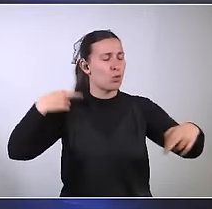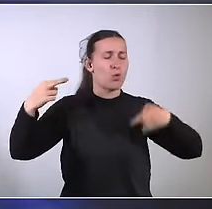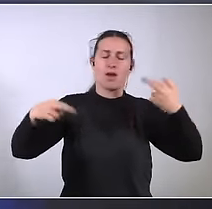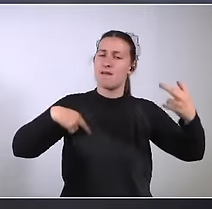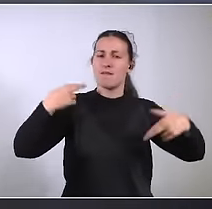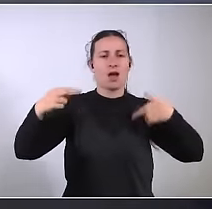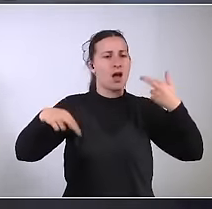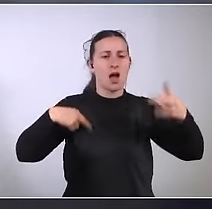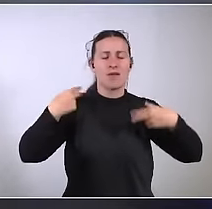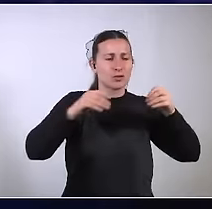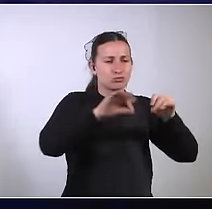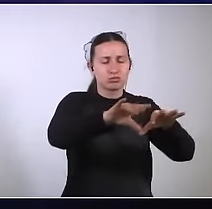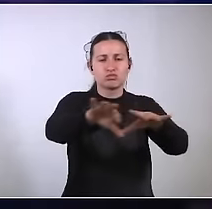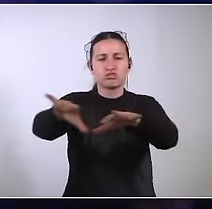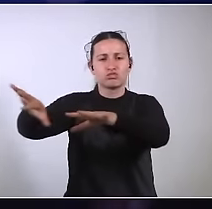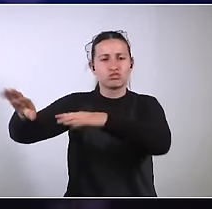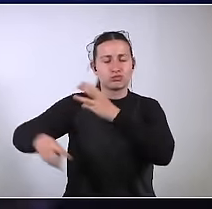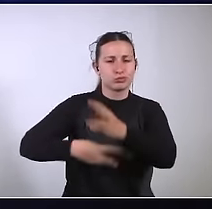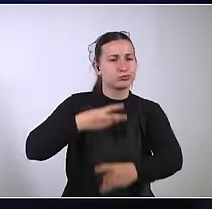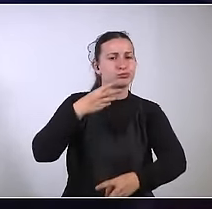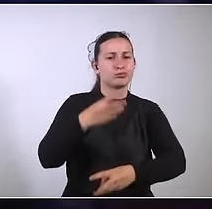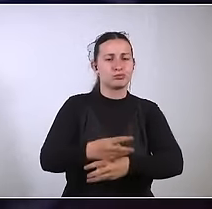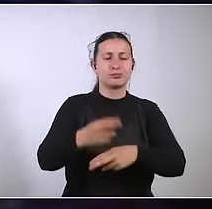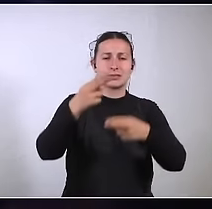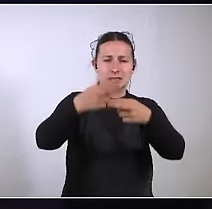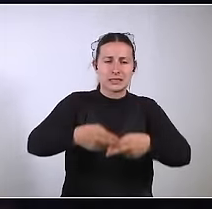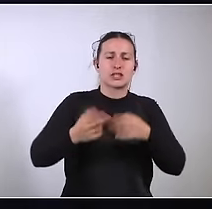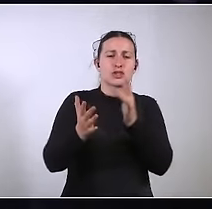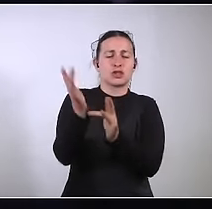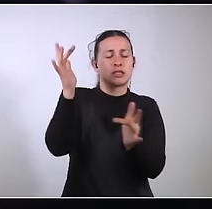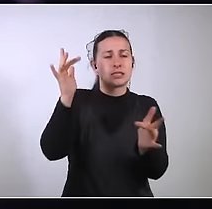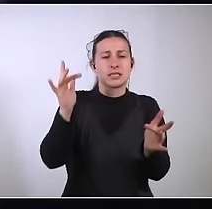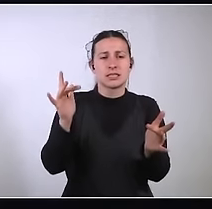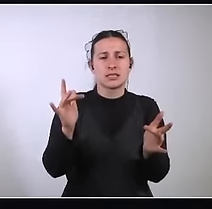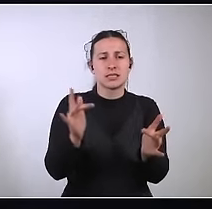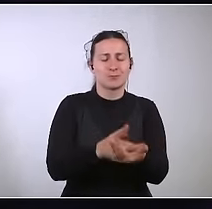to spread all over this globe. In the name of Jesus.